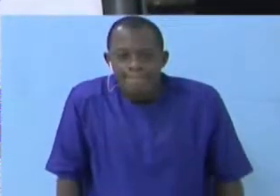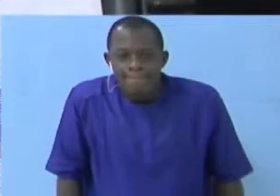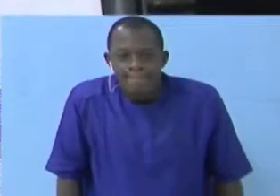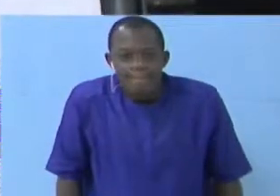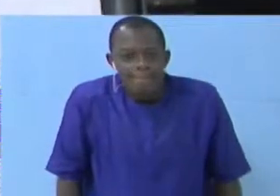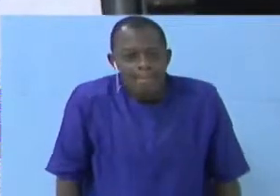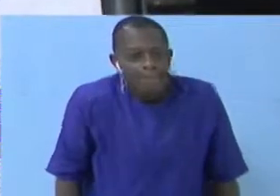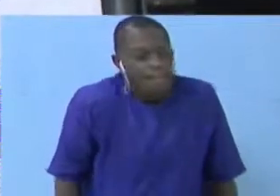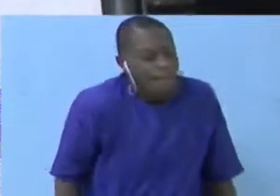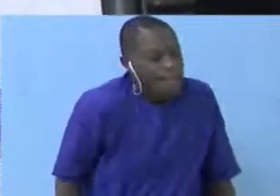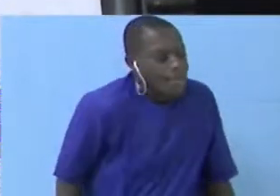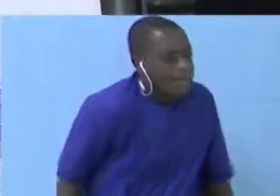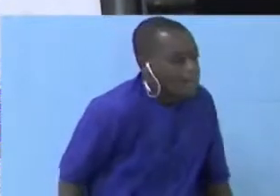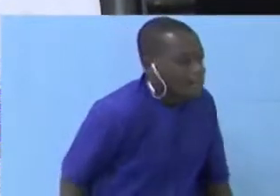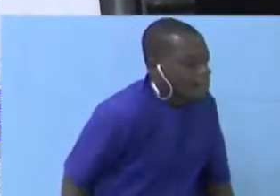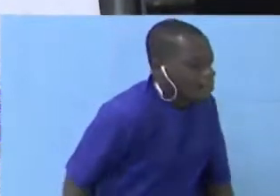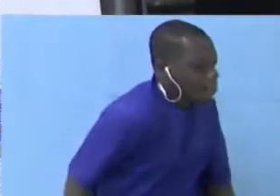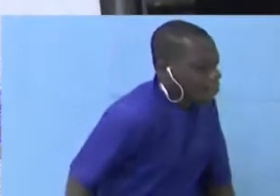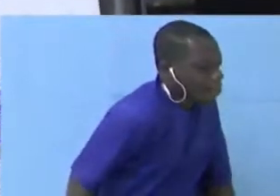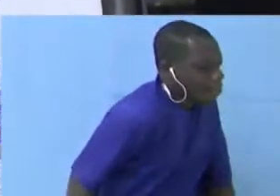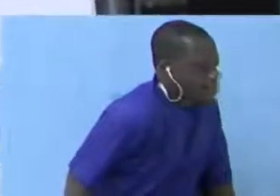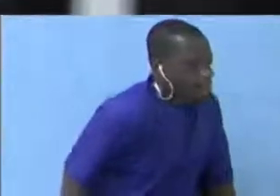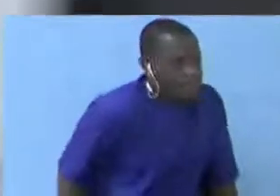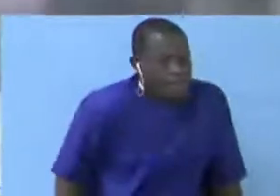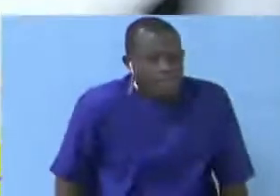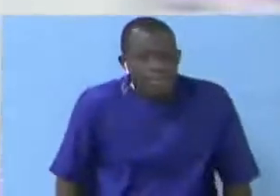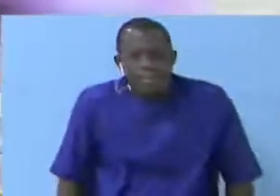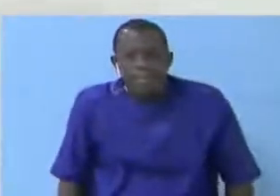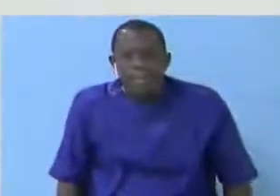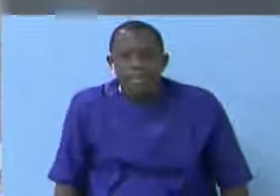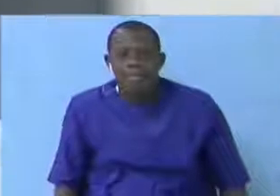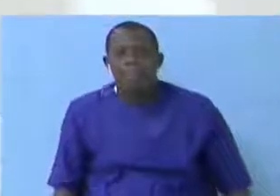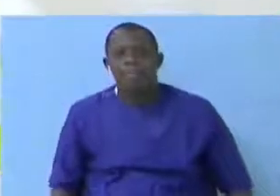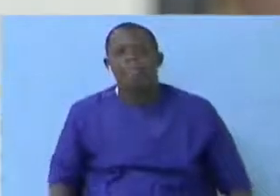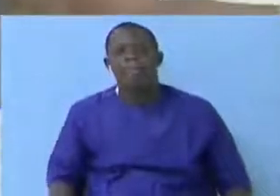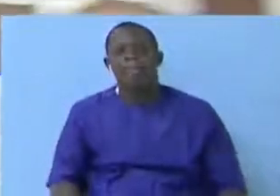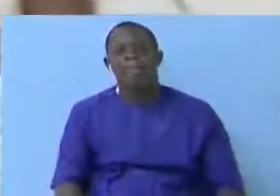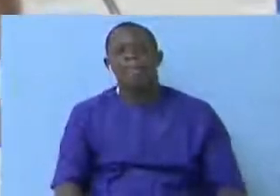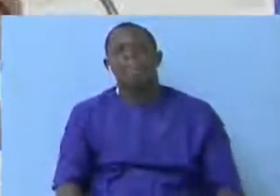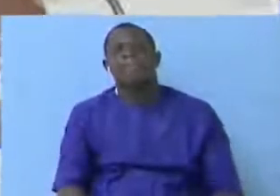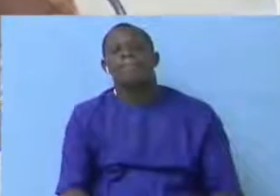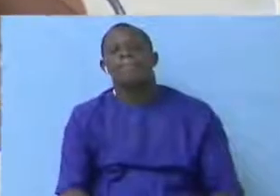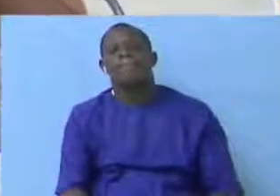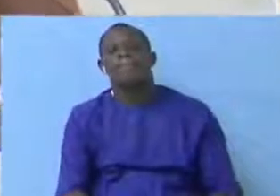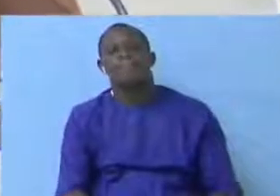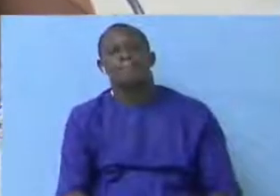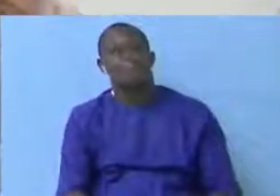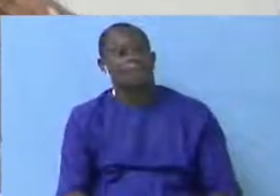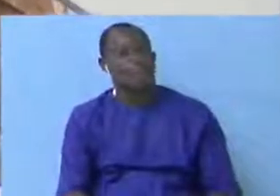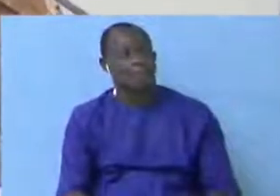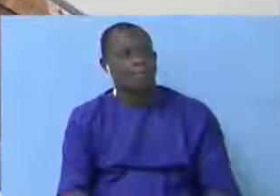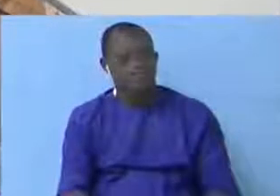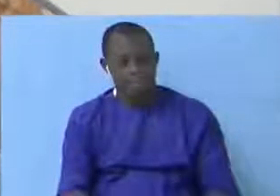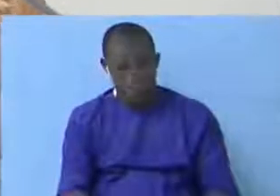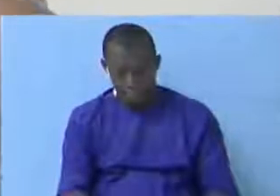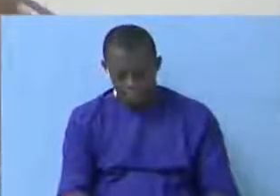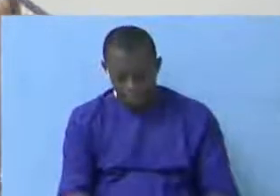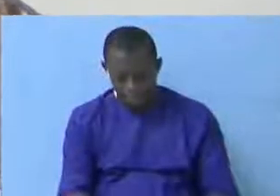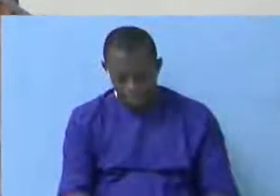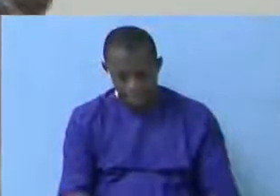other. If you could please Okay. tell the interpreters, we can't hear a thing. Okay, I'll wait. Nka men fola mnyinde